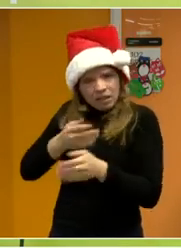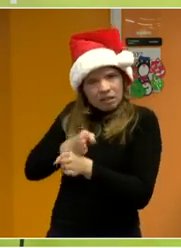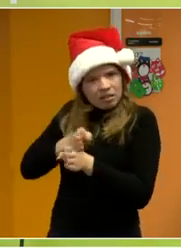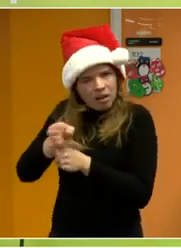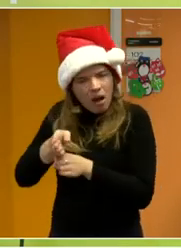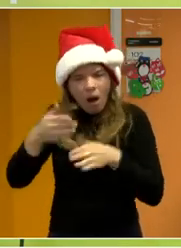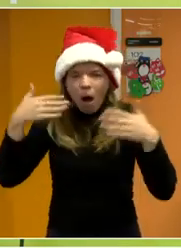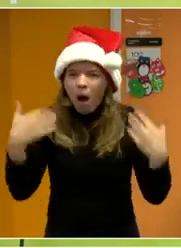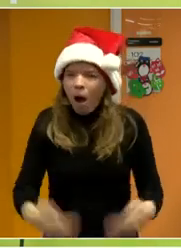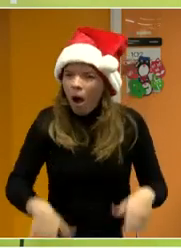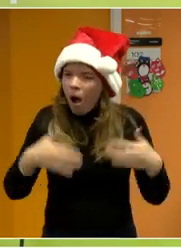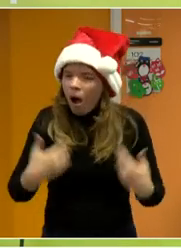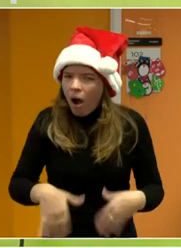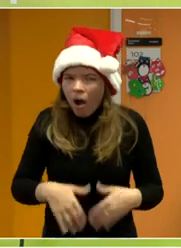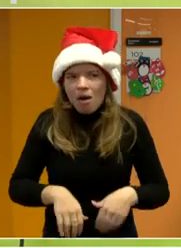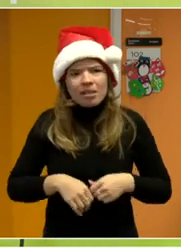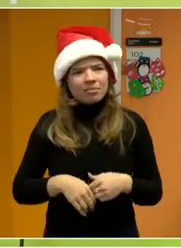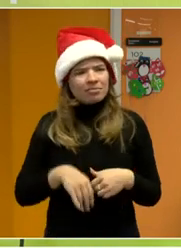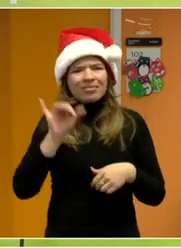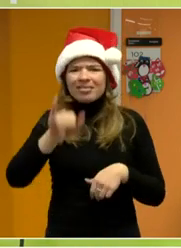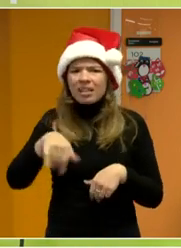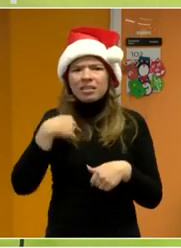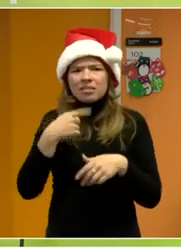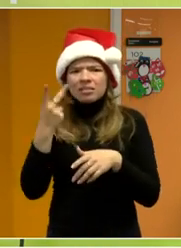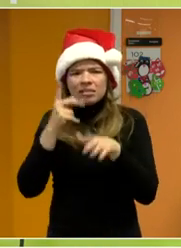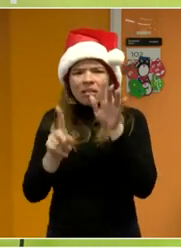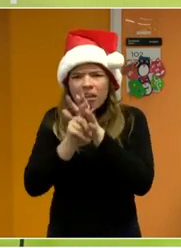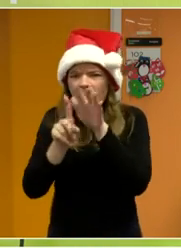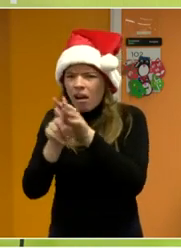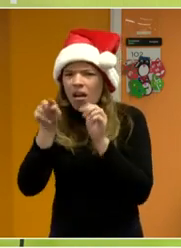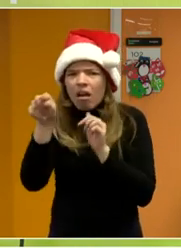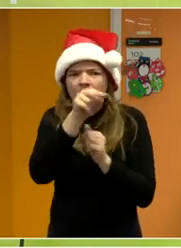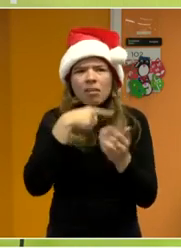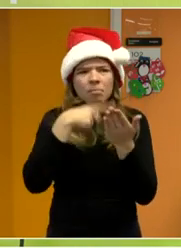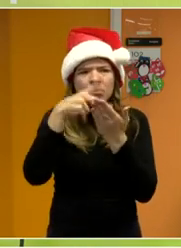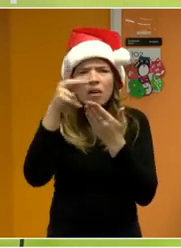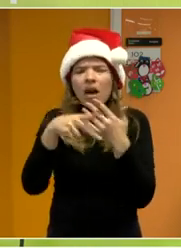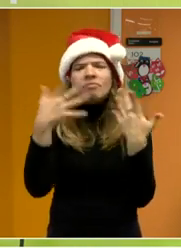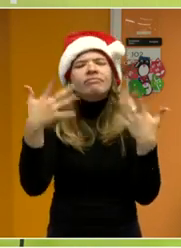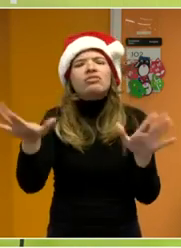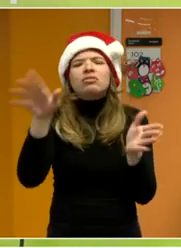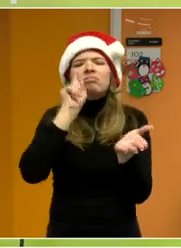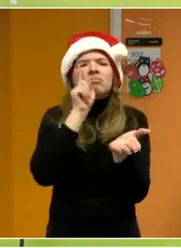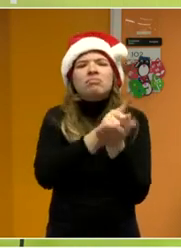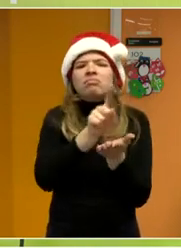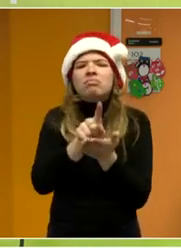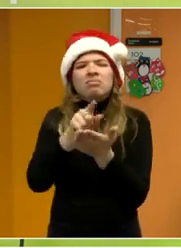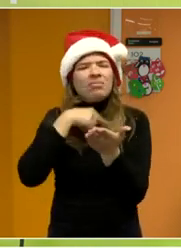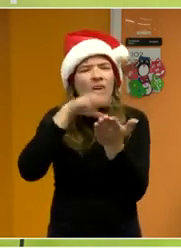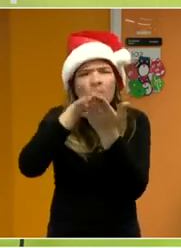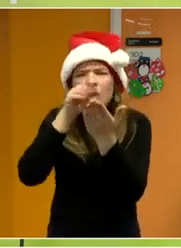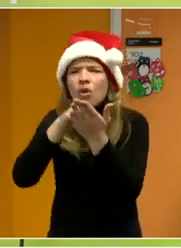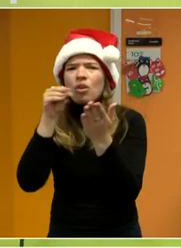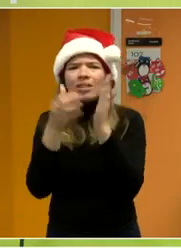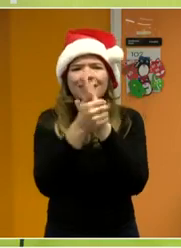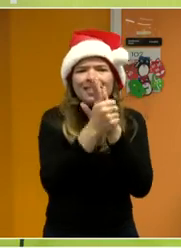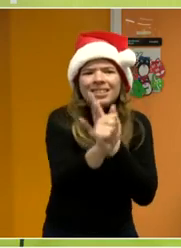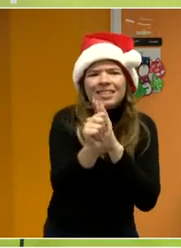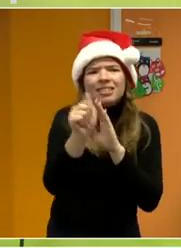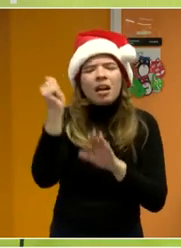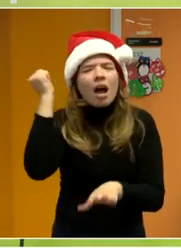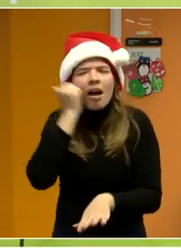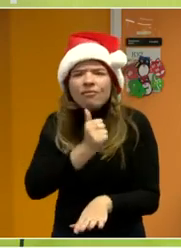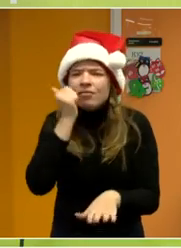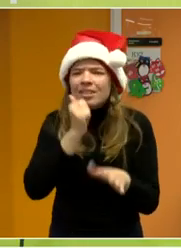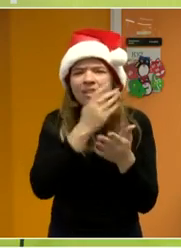Every day I came to the program, the more I loved tattooing, so I showed up, learning more and more skills every day, more